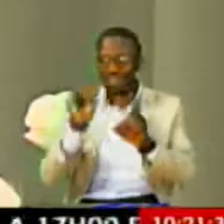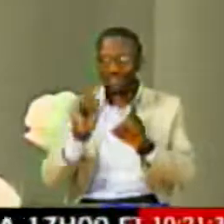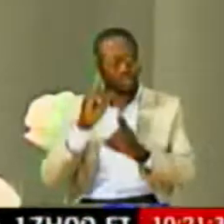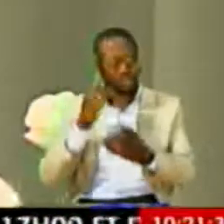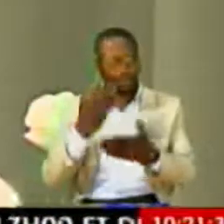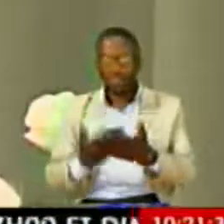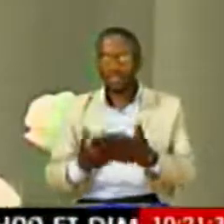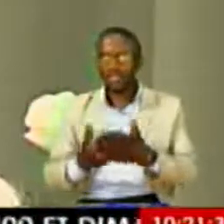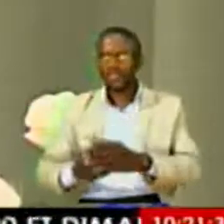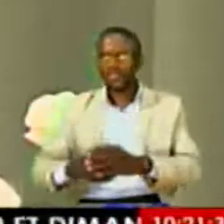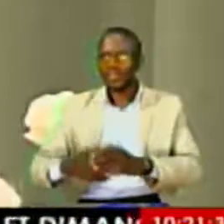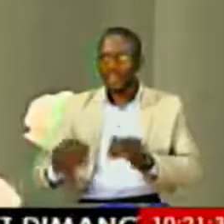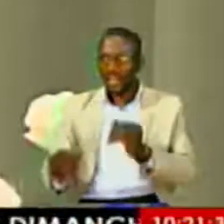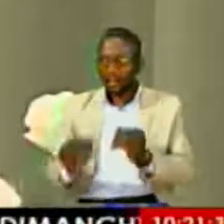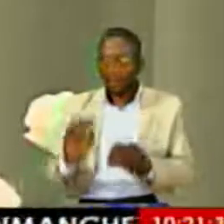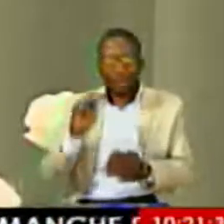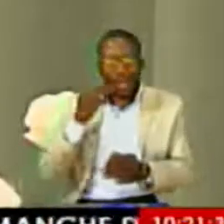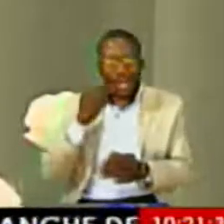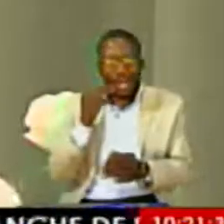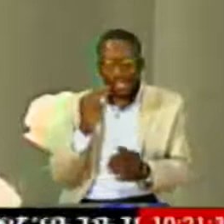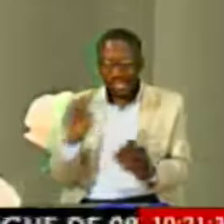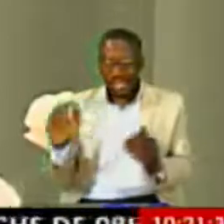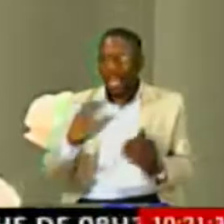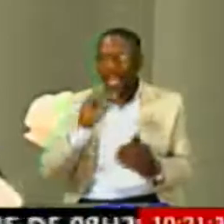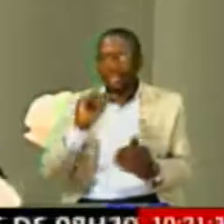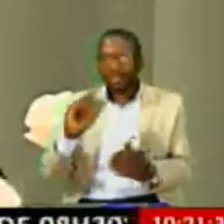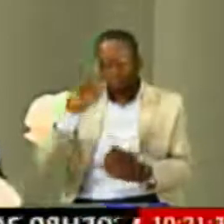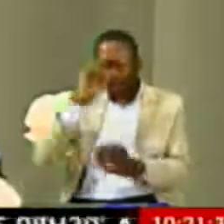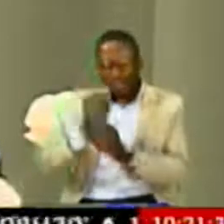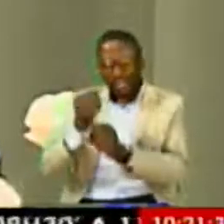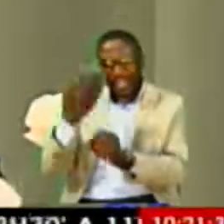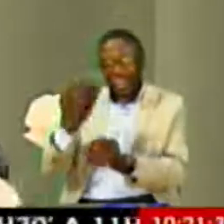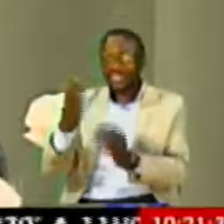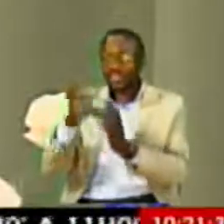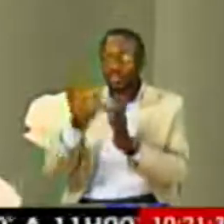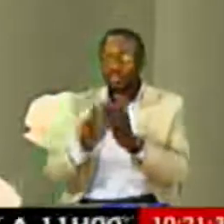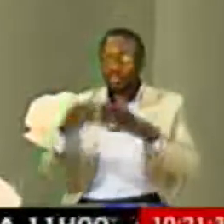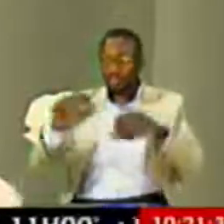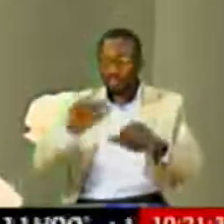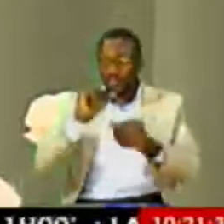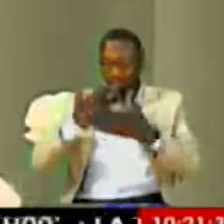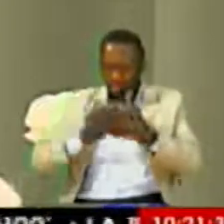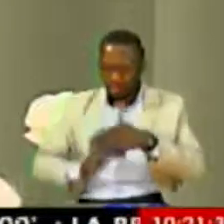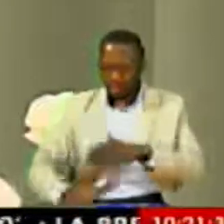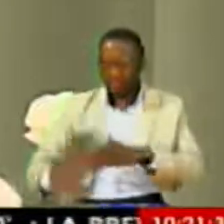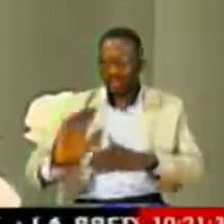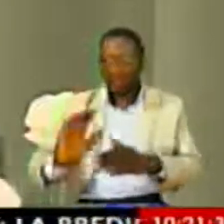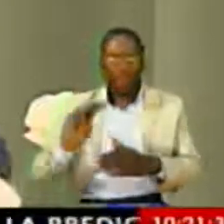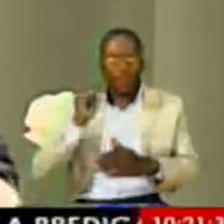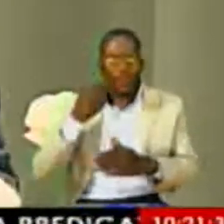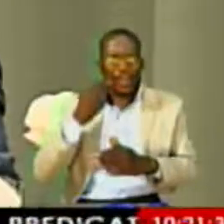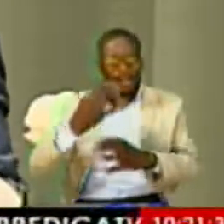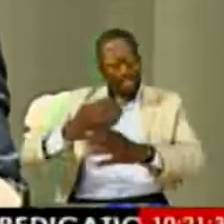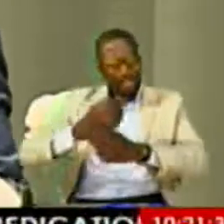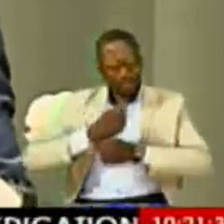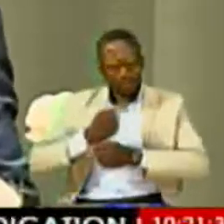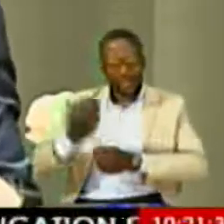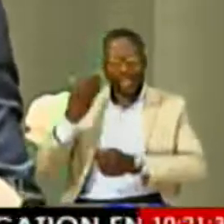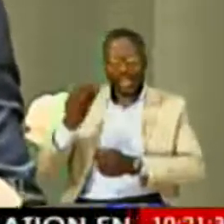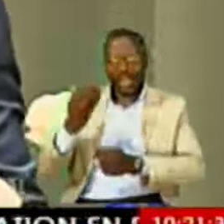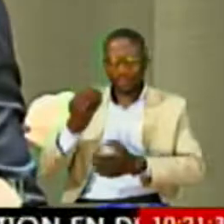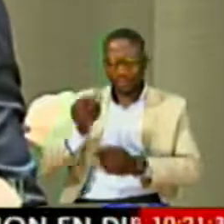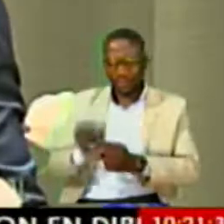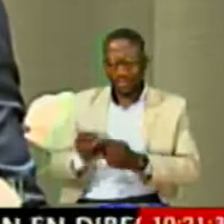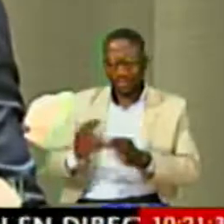pas cru, if Mary did not believe, Jesus wouldn't be born. Marie avait reçu la parole de la promesse. Mary received the word of promise.